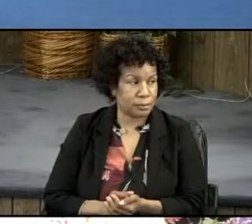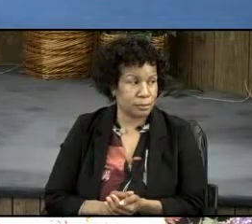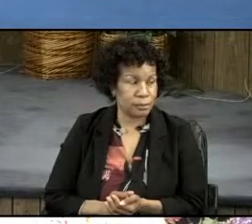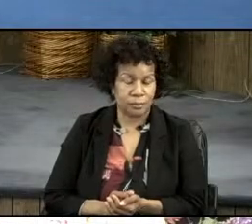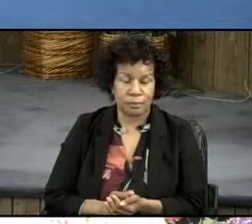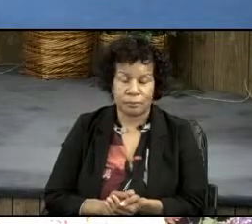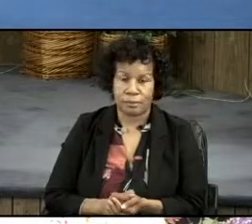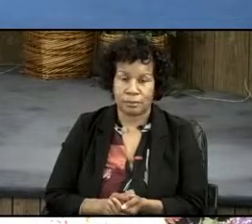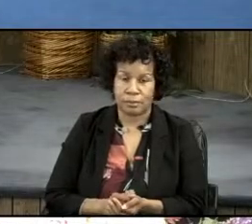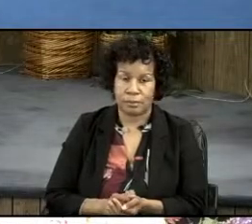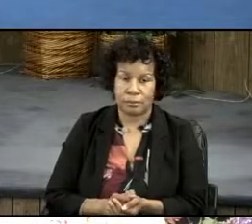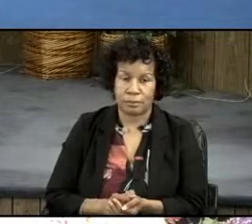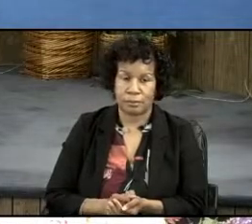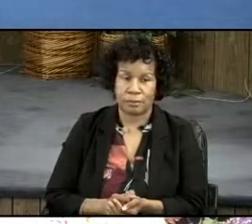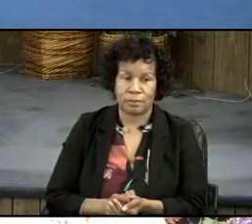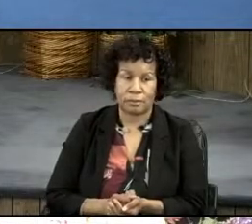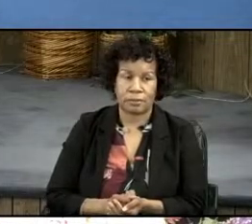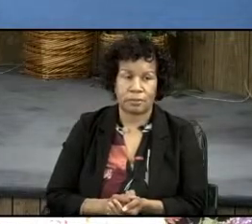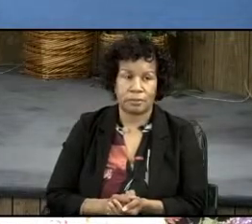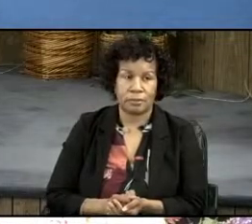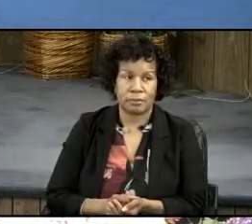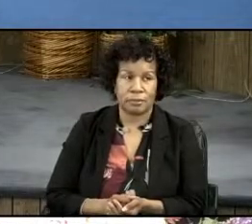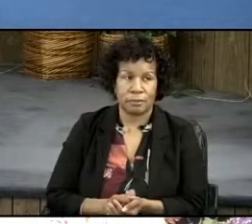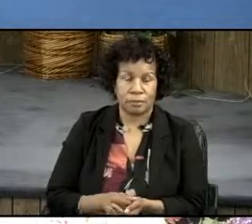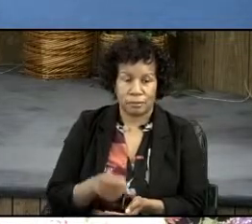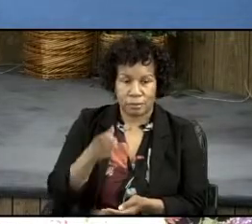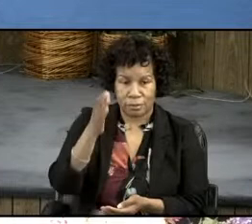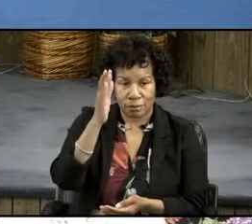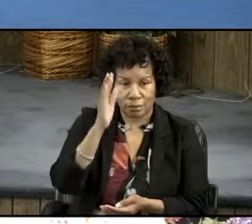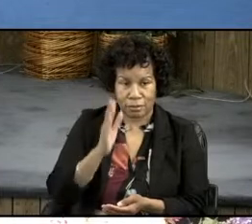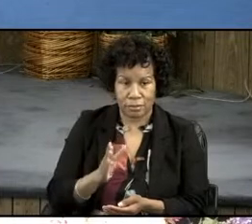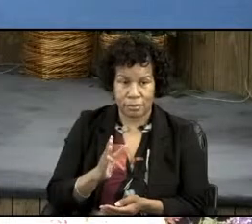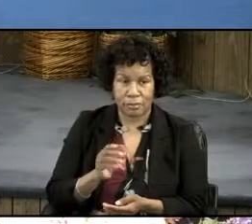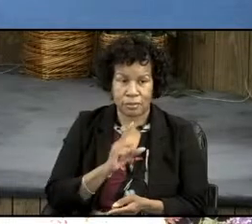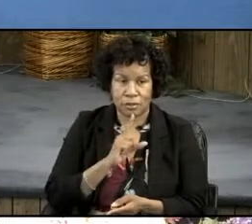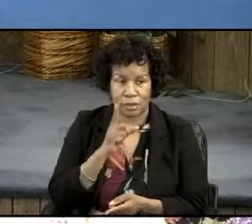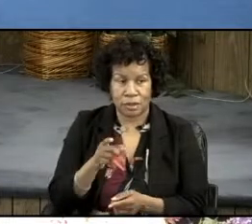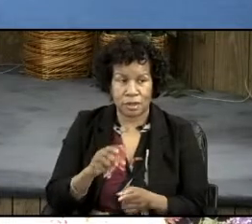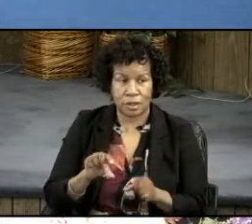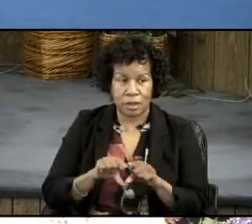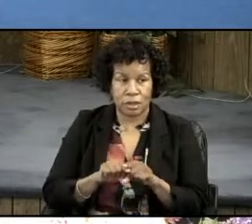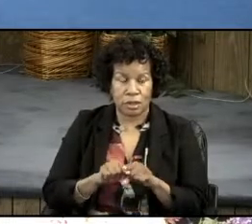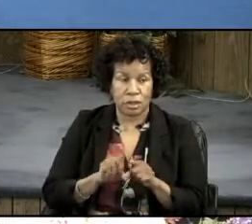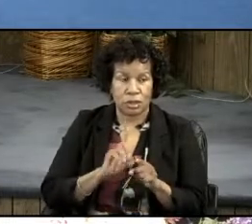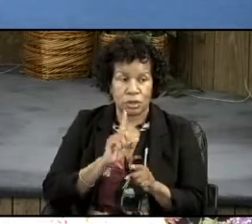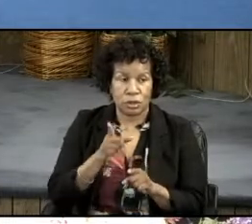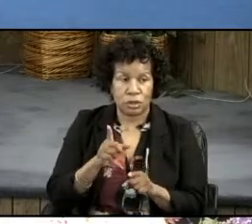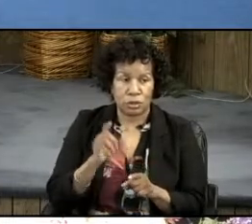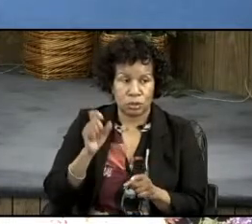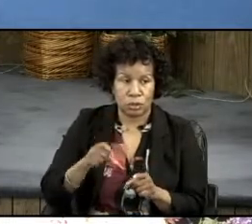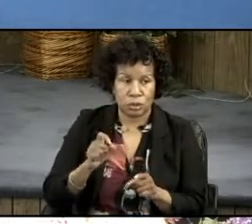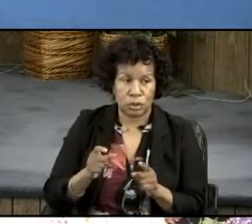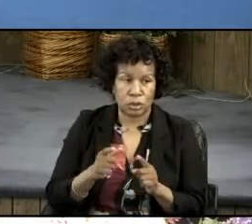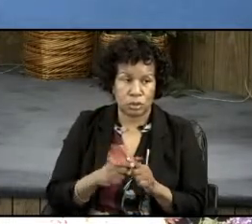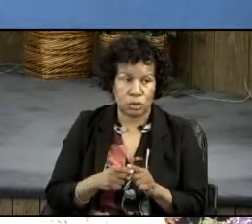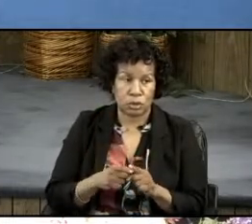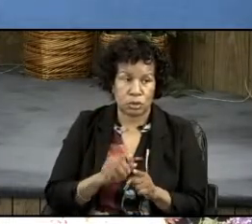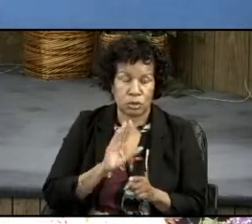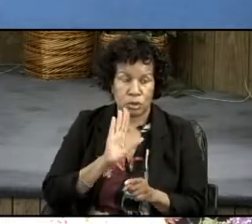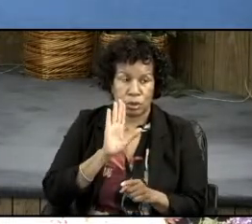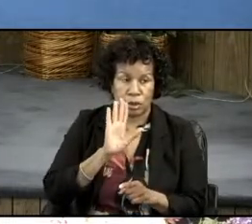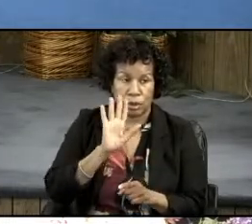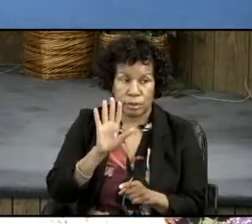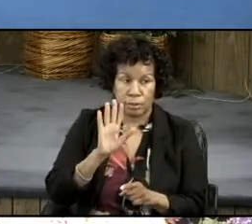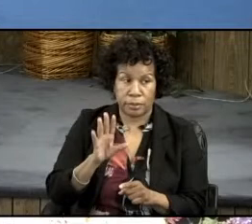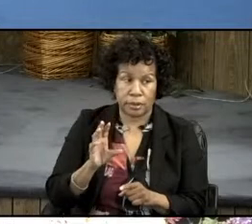him. You thought that your identity was in the group that you ran with, but how you gonna be a Christian running with a group?